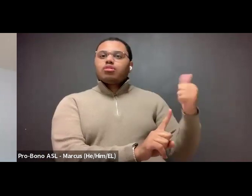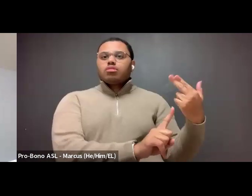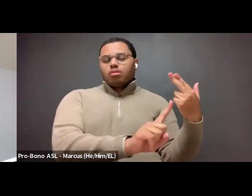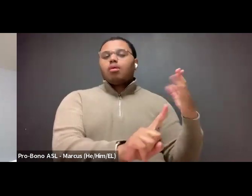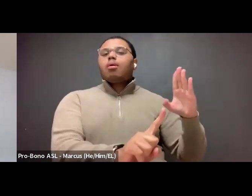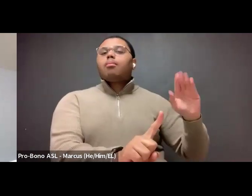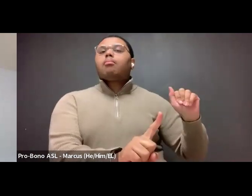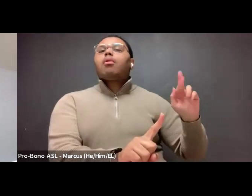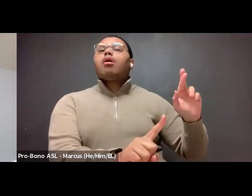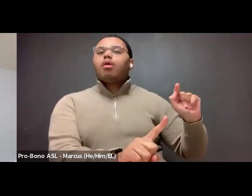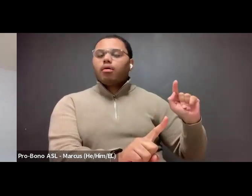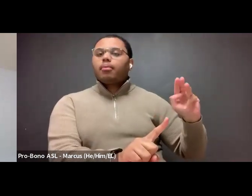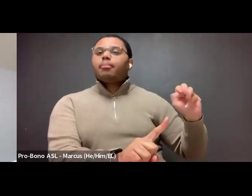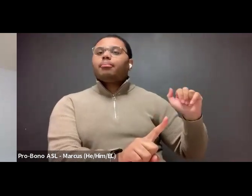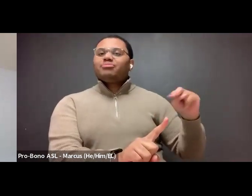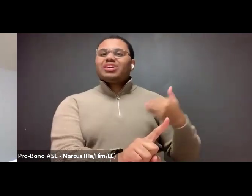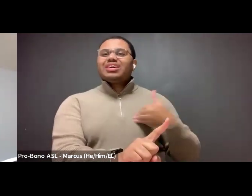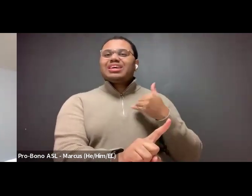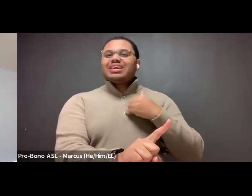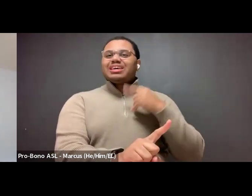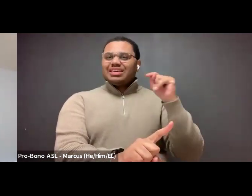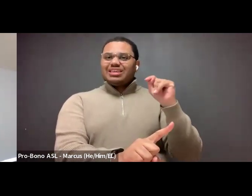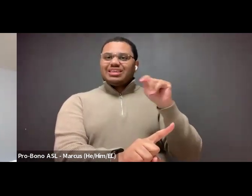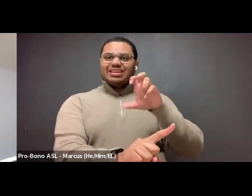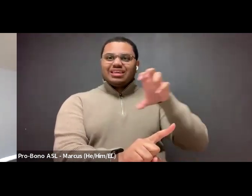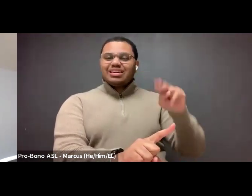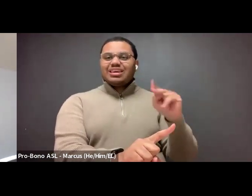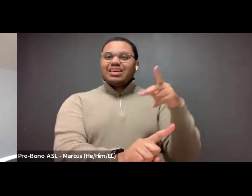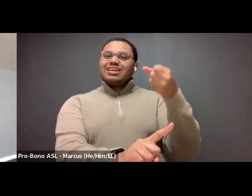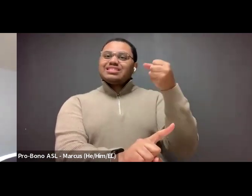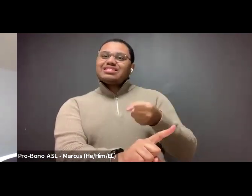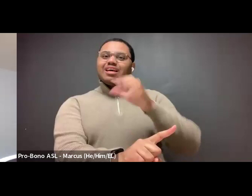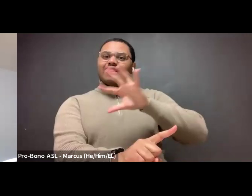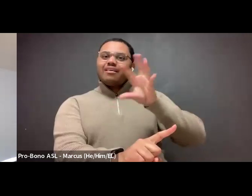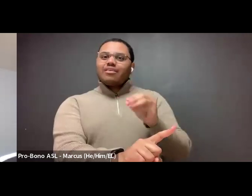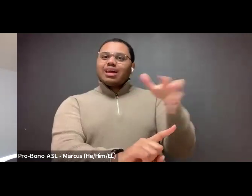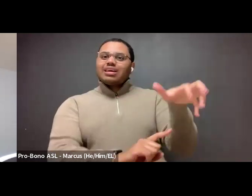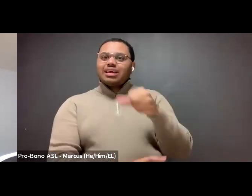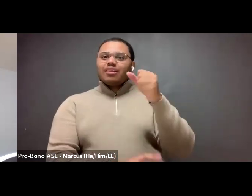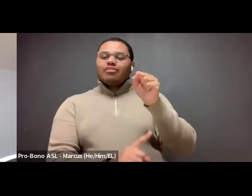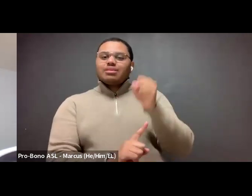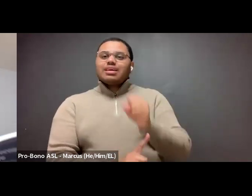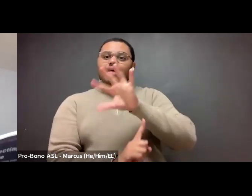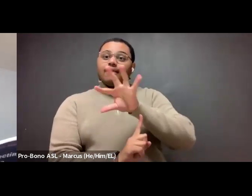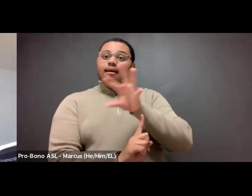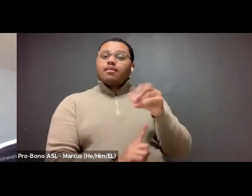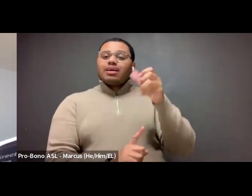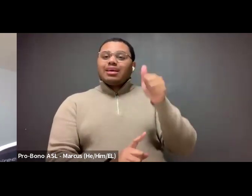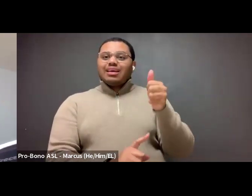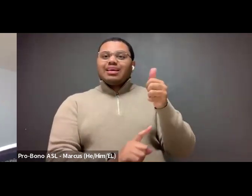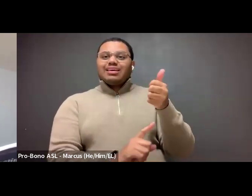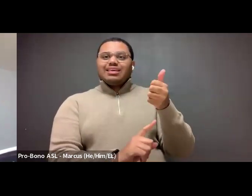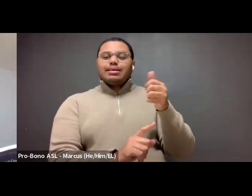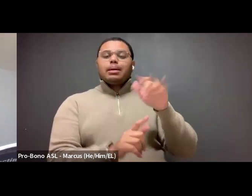Hottentot, the young teenager from the Khoikhoi tribe in South Africa, taken from South Africa in the 18th century, excuse me,